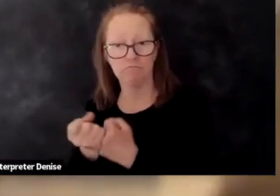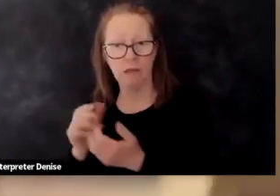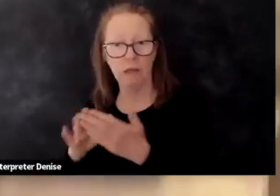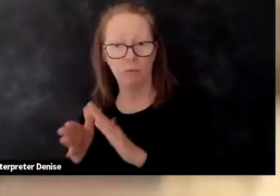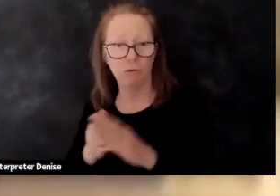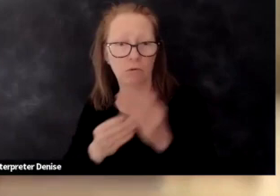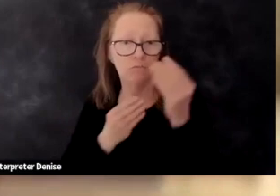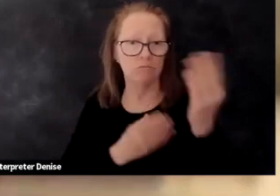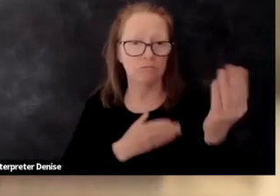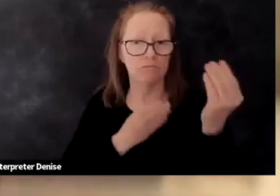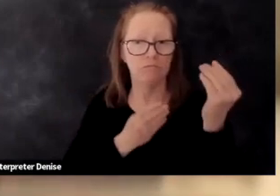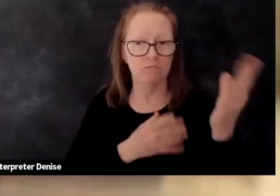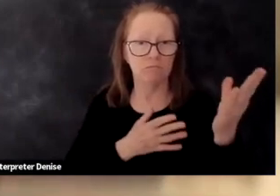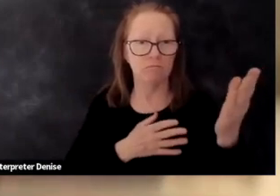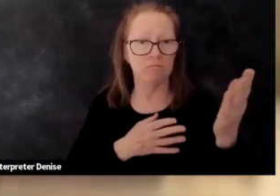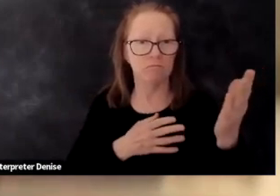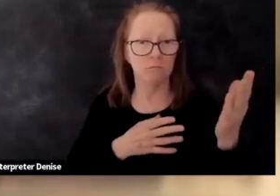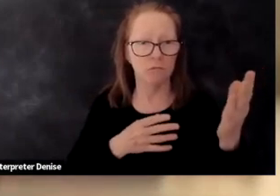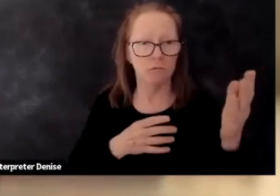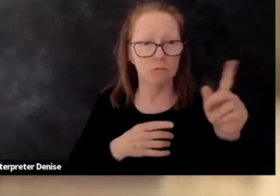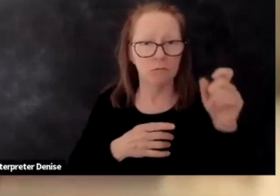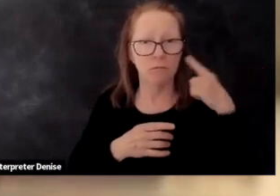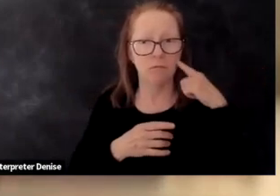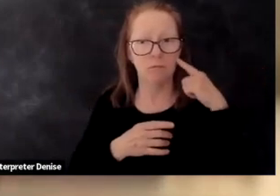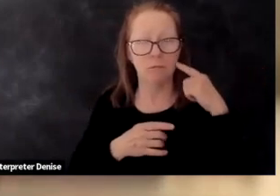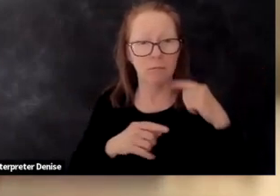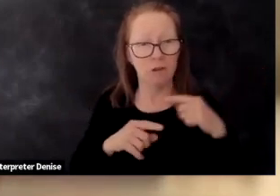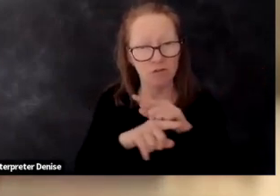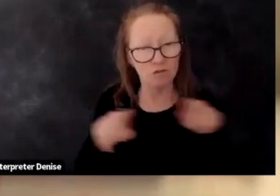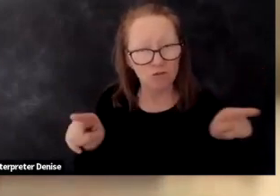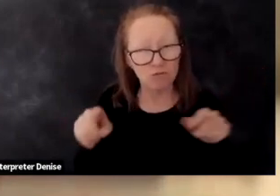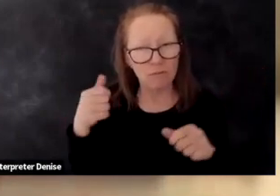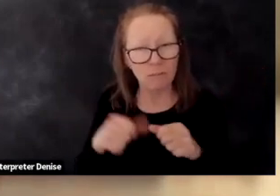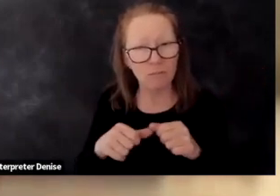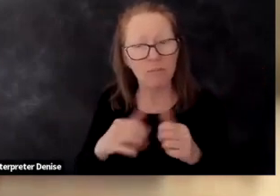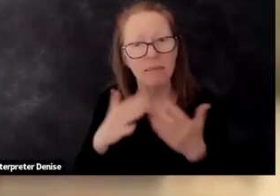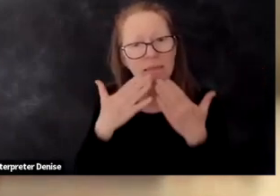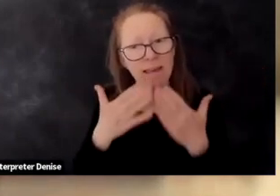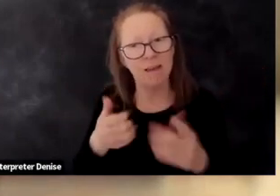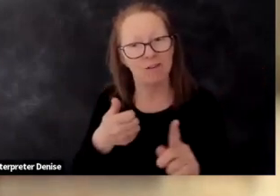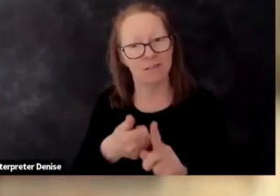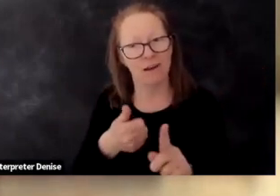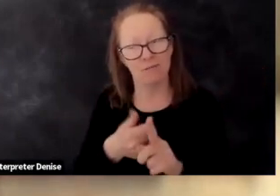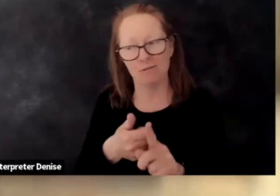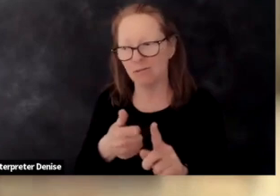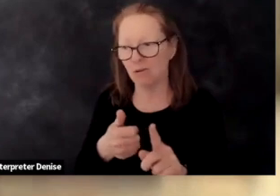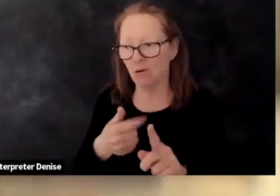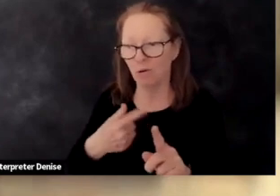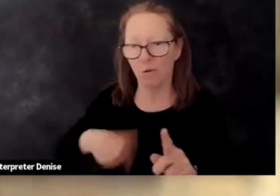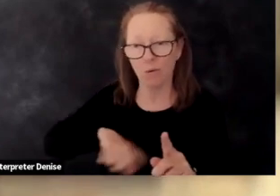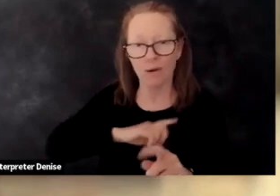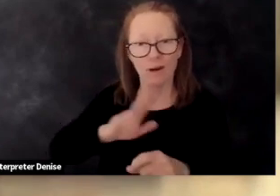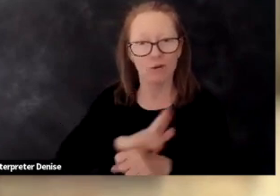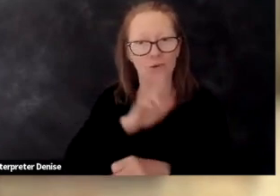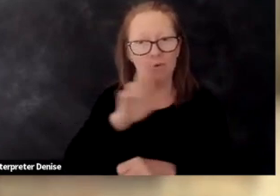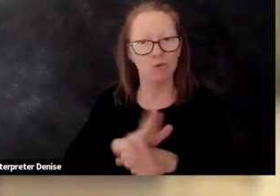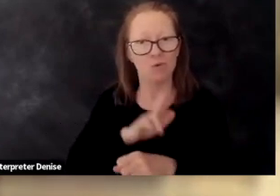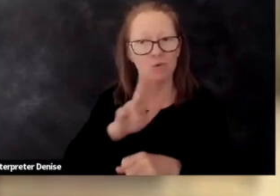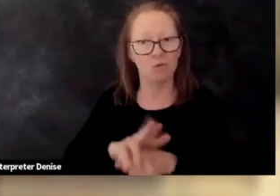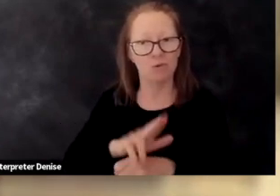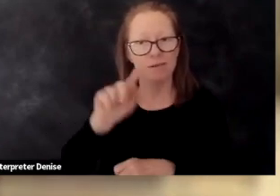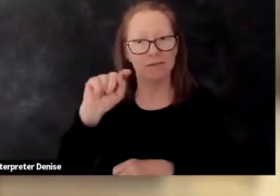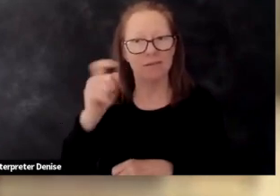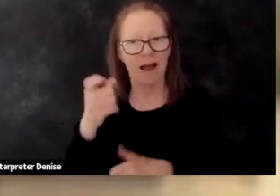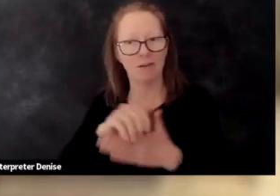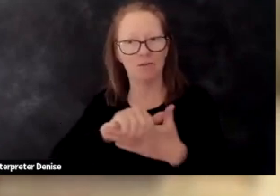people need to remember that you should thank yourselves, because we're using your money to do this. That's how this gets paid. This is taxpayers' money.